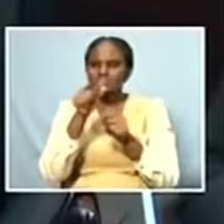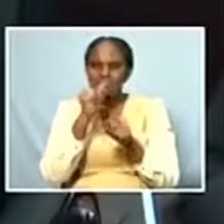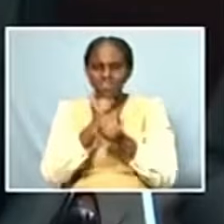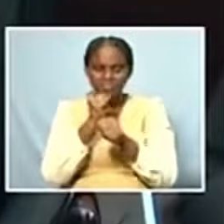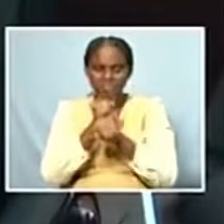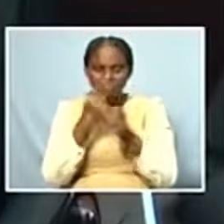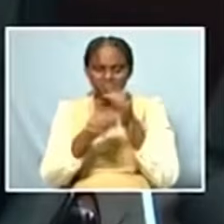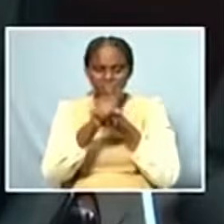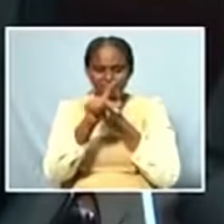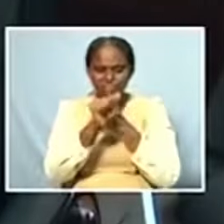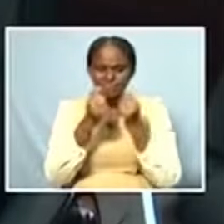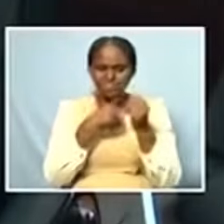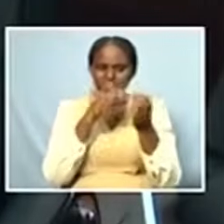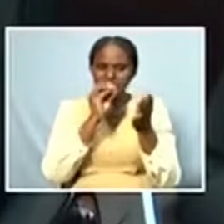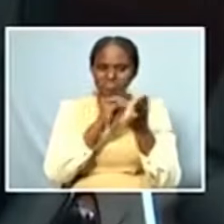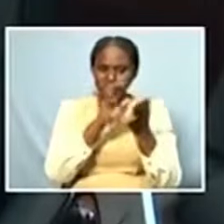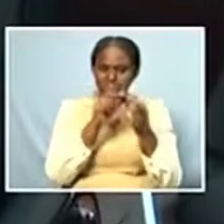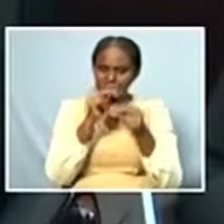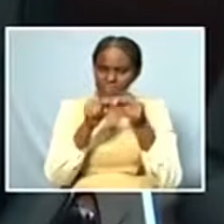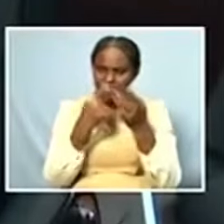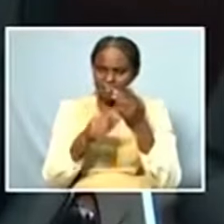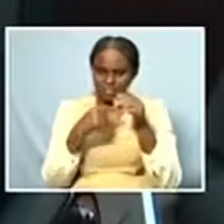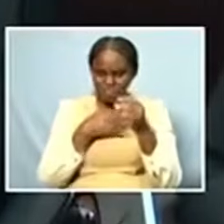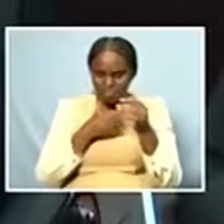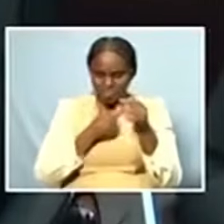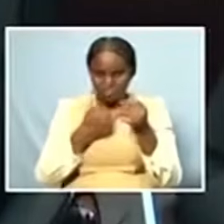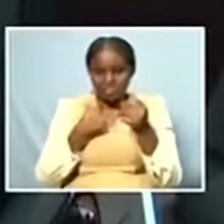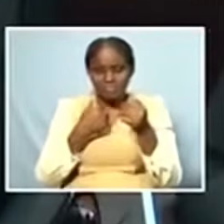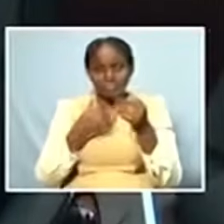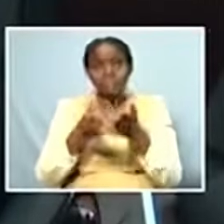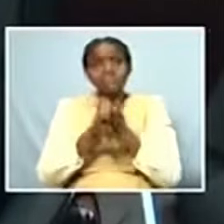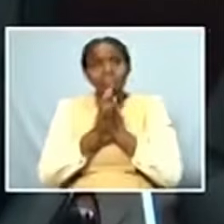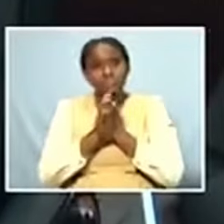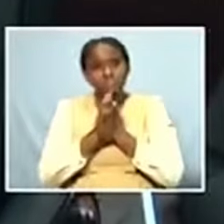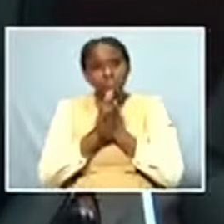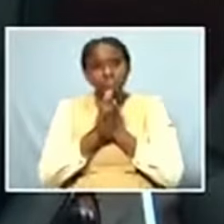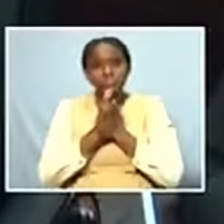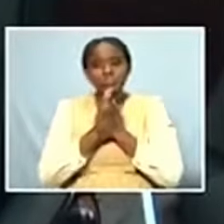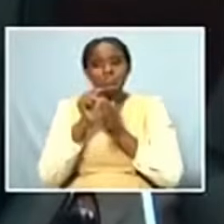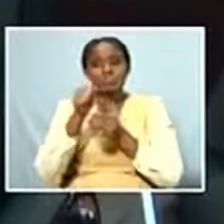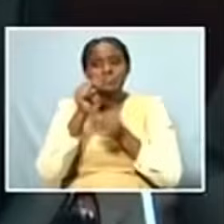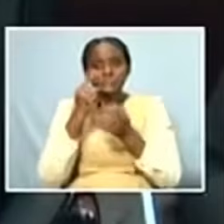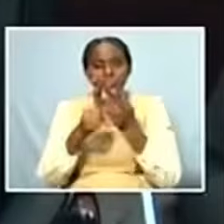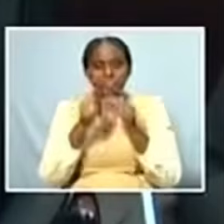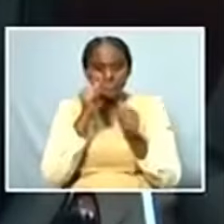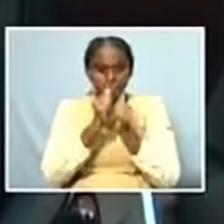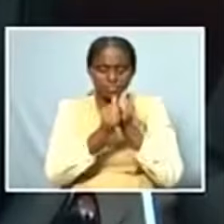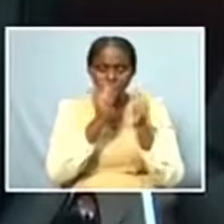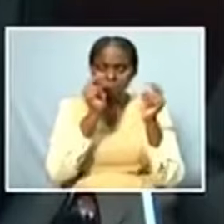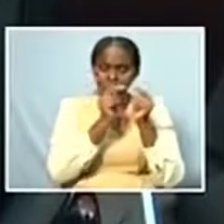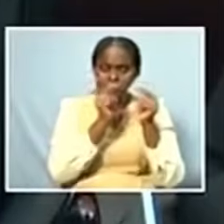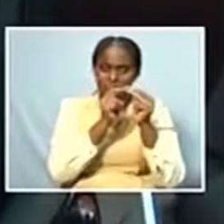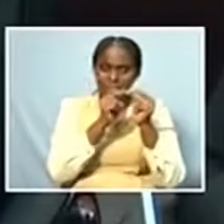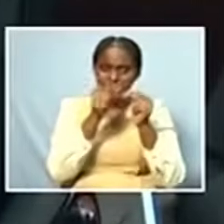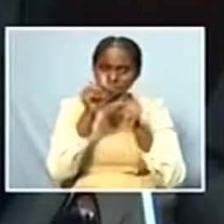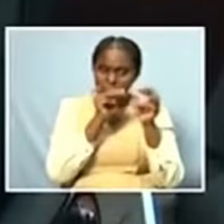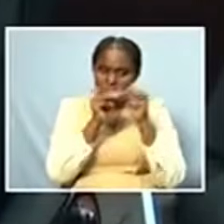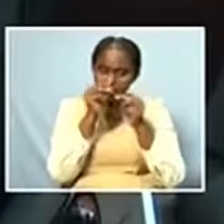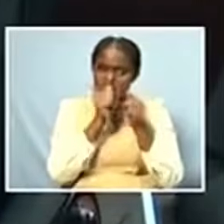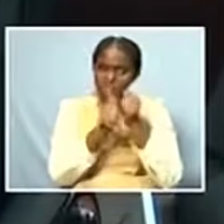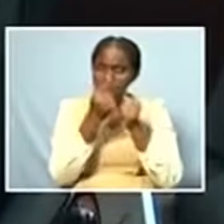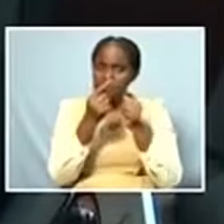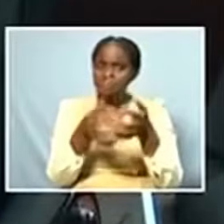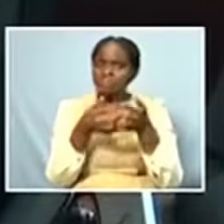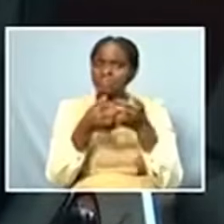has put on record. So then I would also like to ask, I think which contracts did you manage,